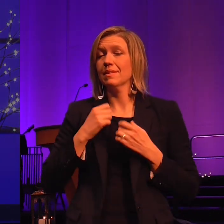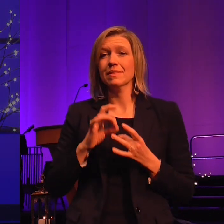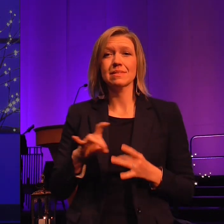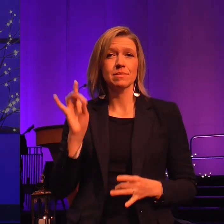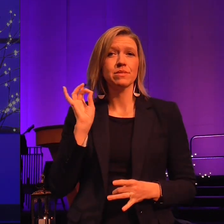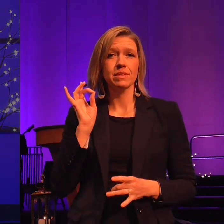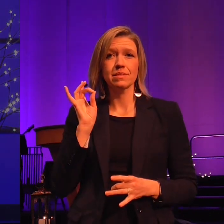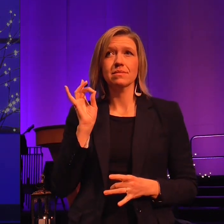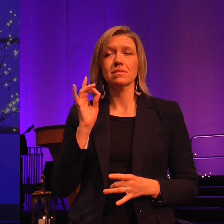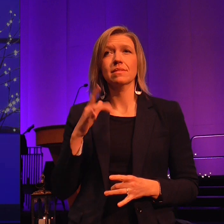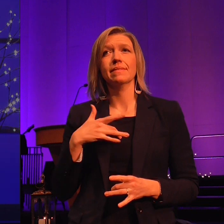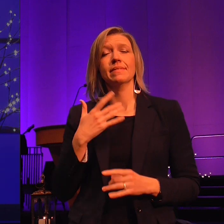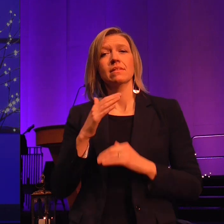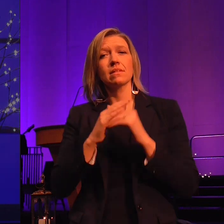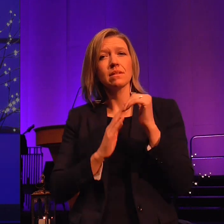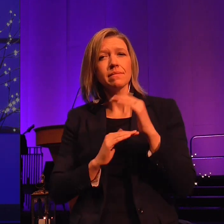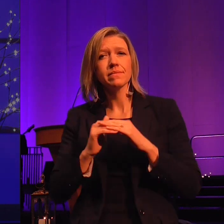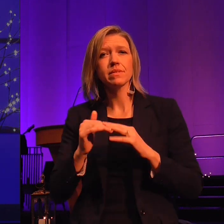feel comfort and strength.